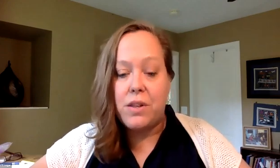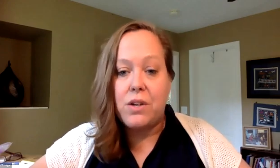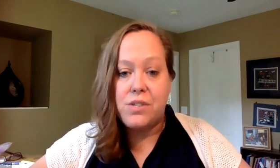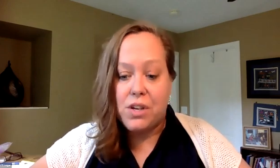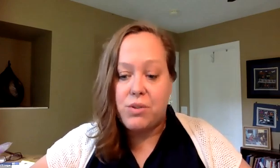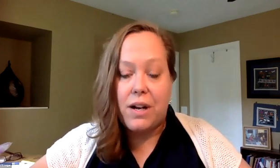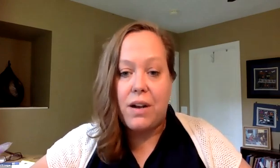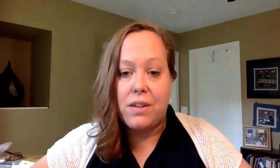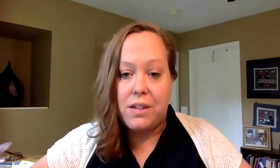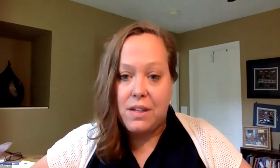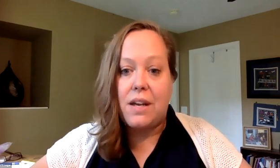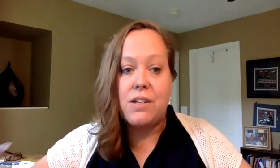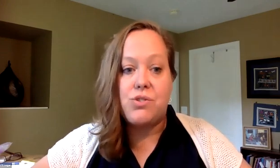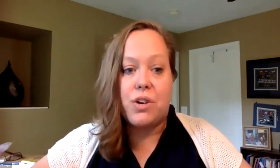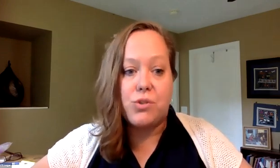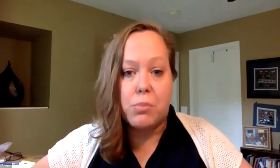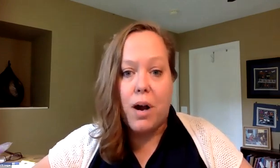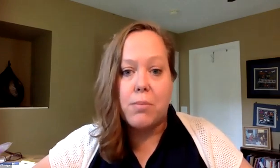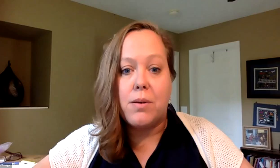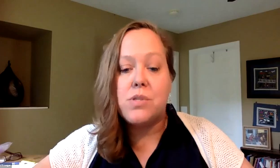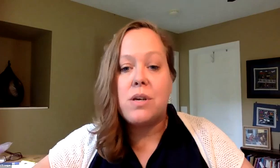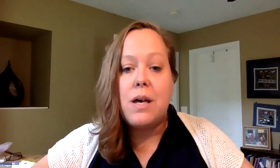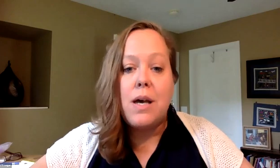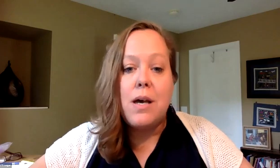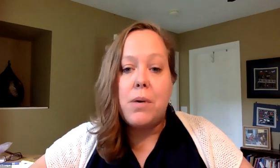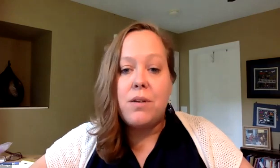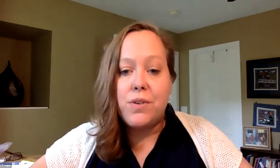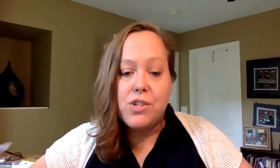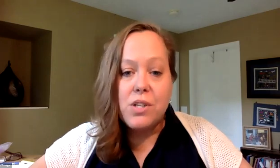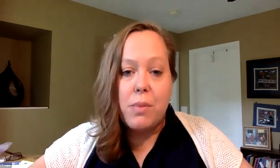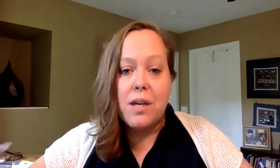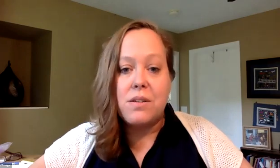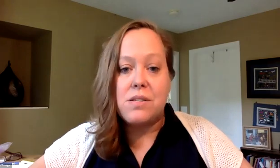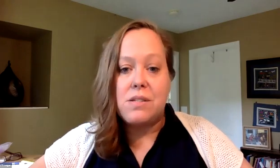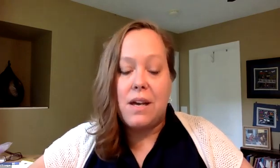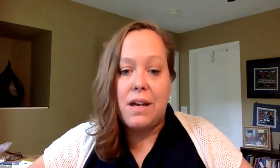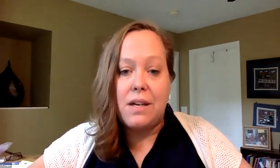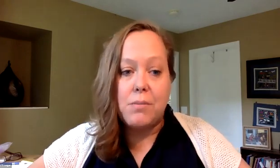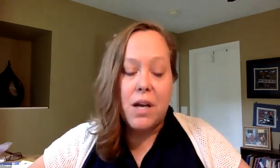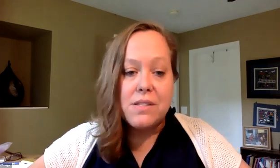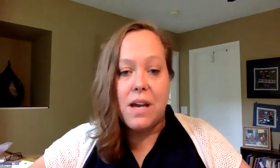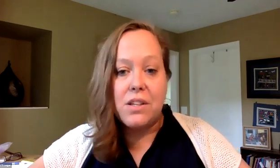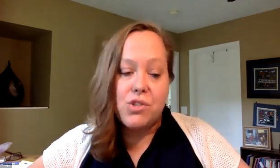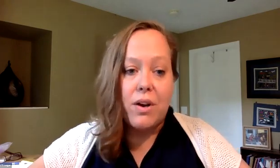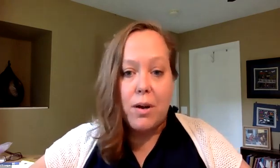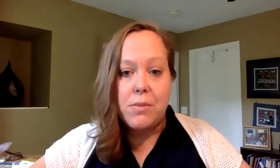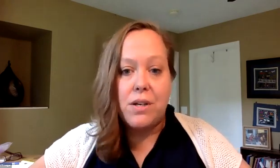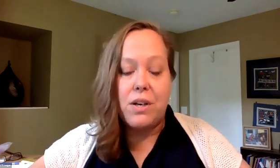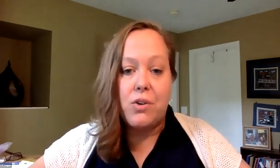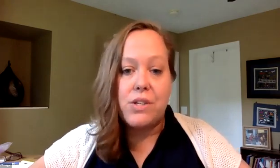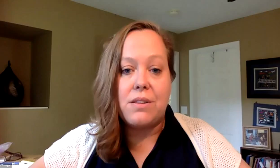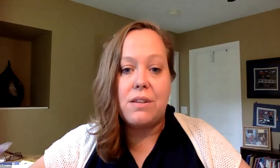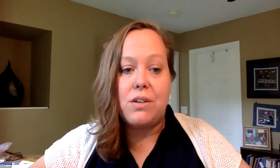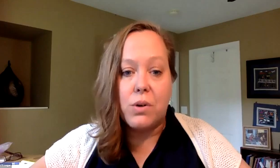intersected with intersectionality and structural problems. But for each of the panelists today, and I'm not exactly sure how I'm